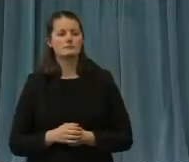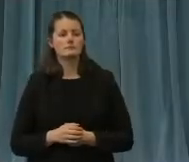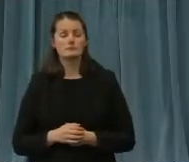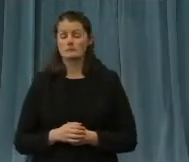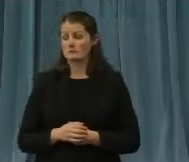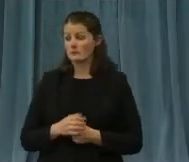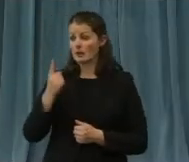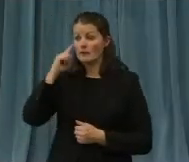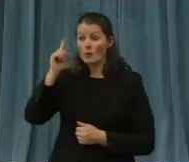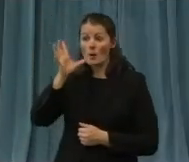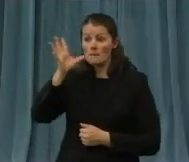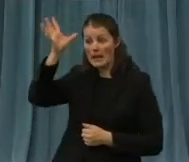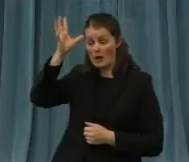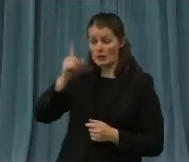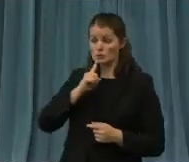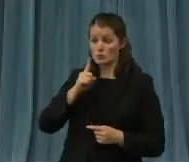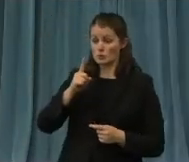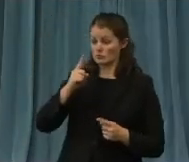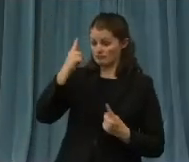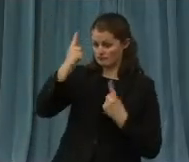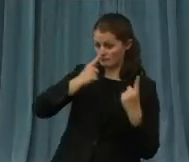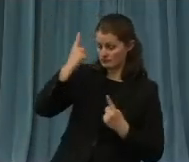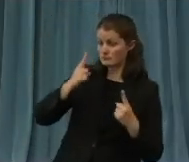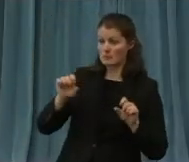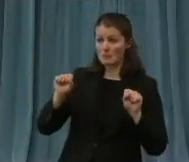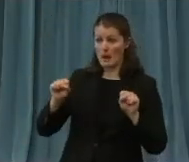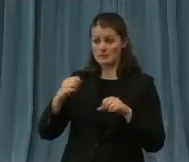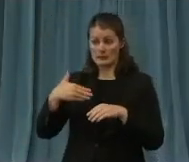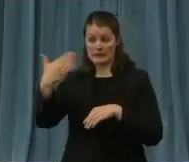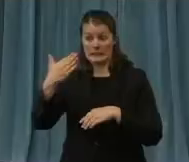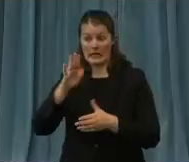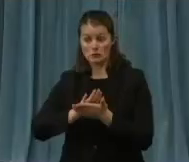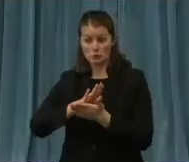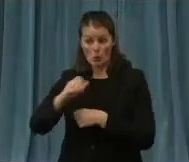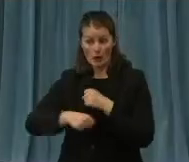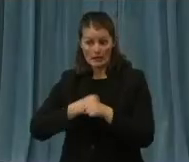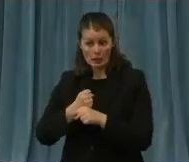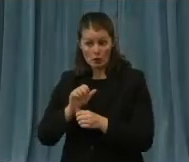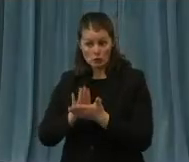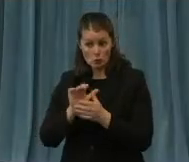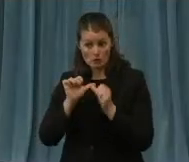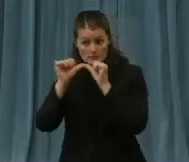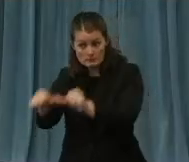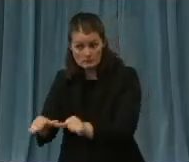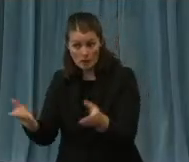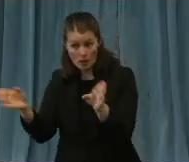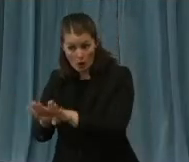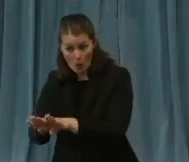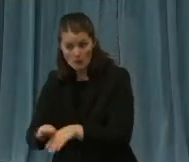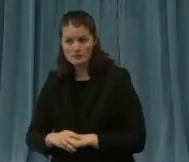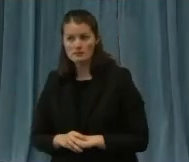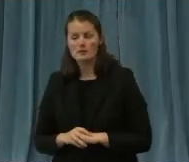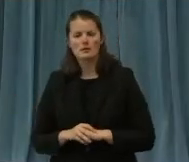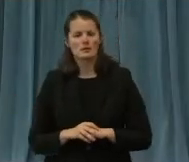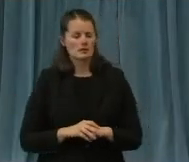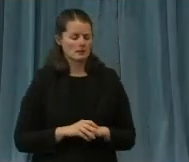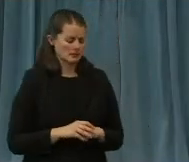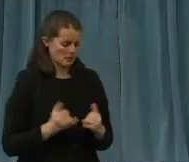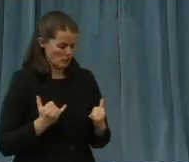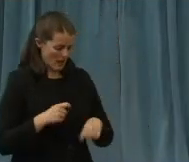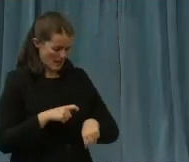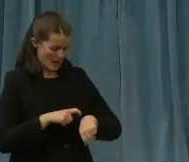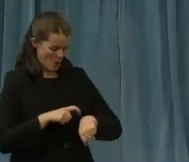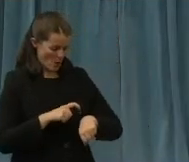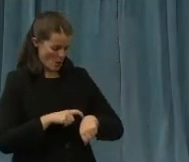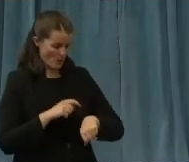that we would go into next school year and the schools would still be closed? It is, let's see, April 21st right now.